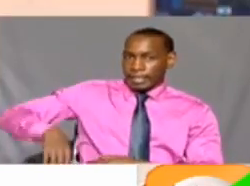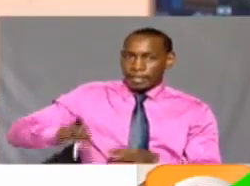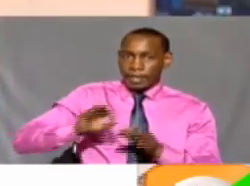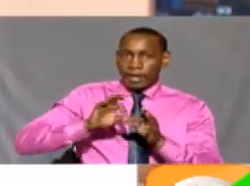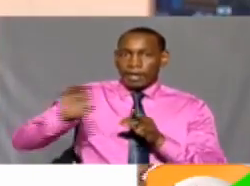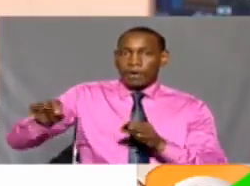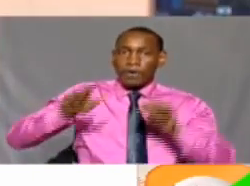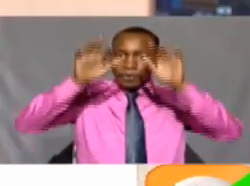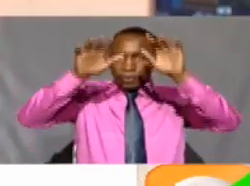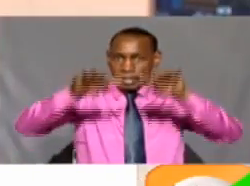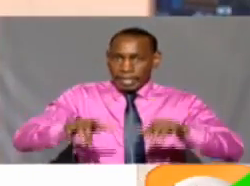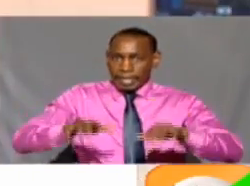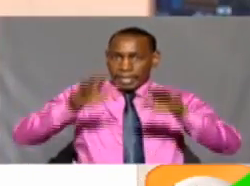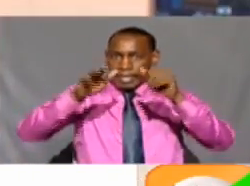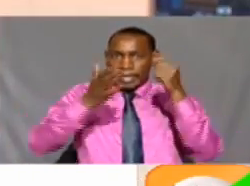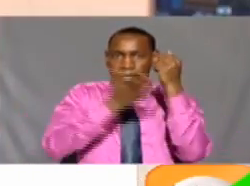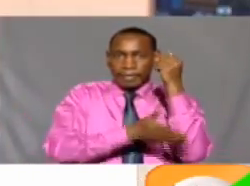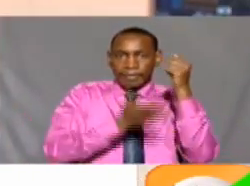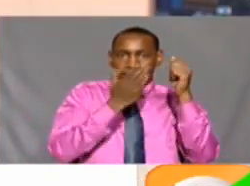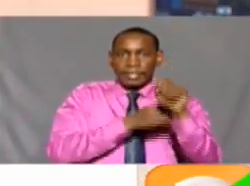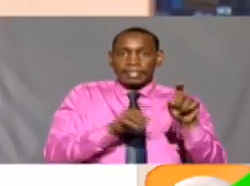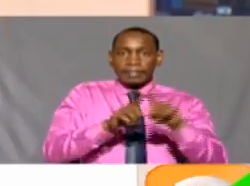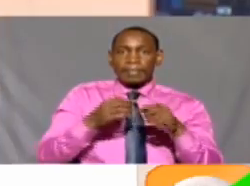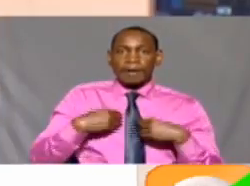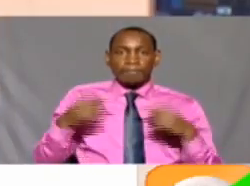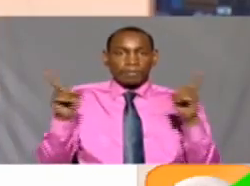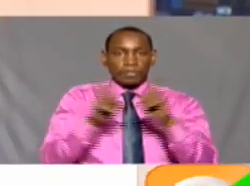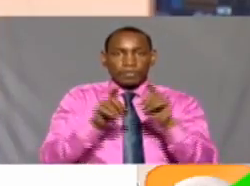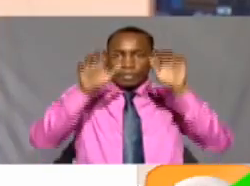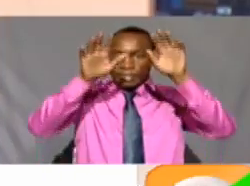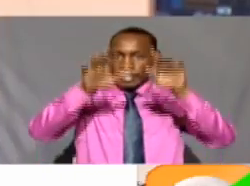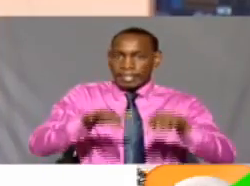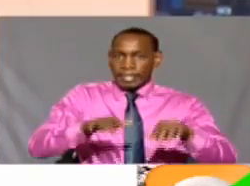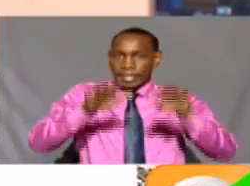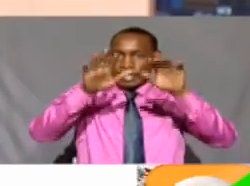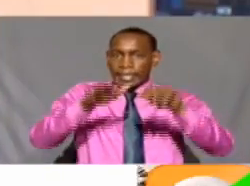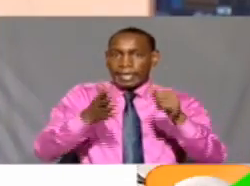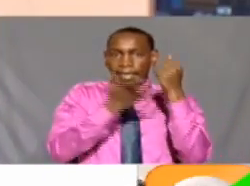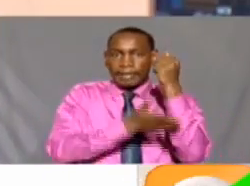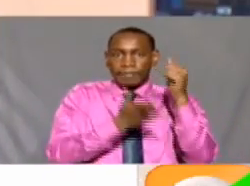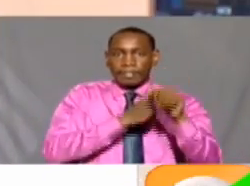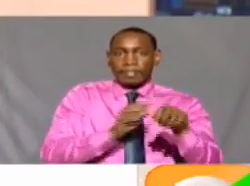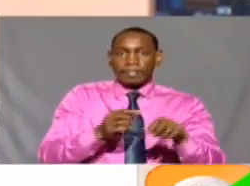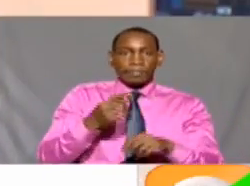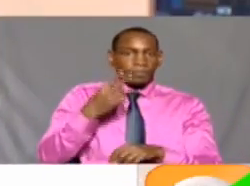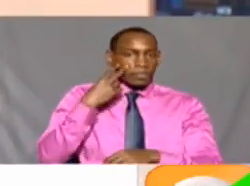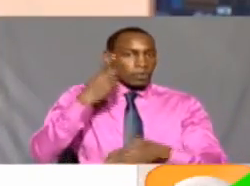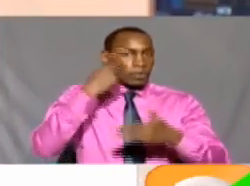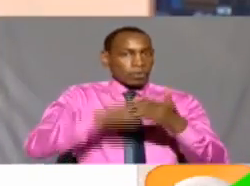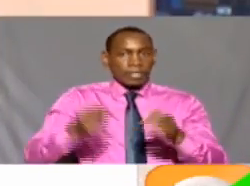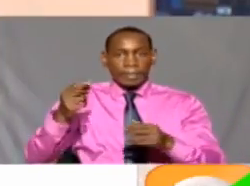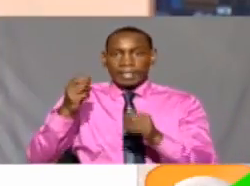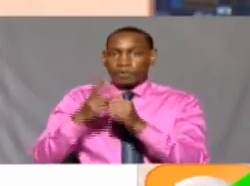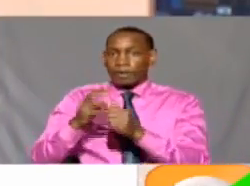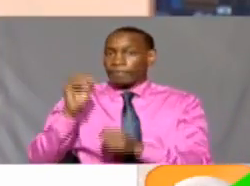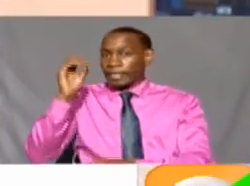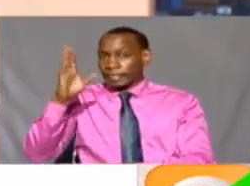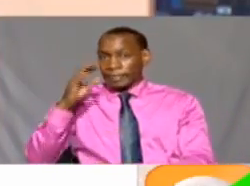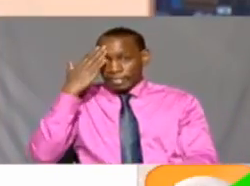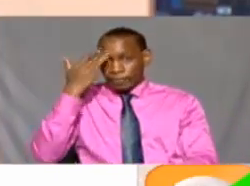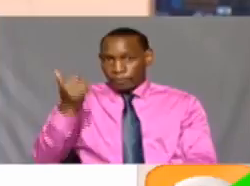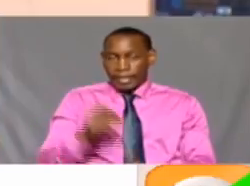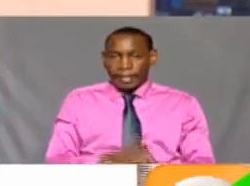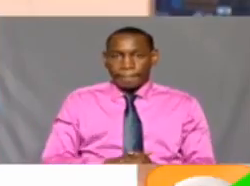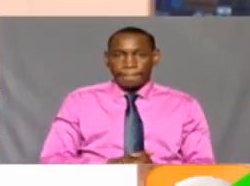rain harvest, and then we also now have a delayed short rain harvest, and we saw, for example, prices in December were a bit high, but that was mainly because